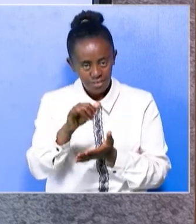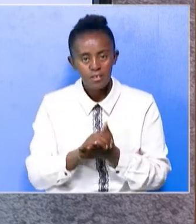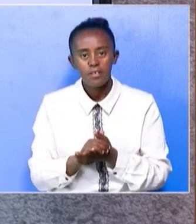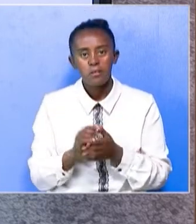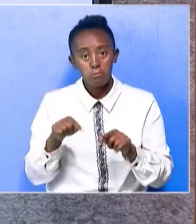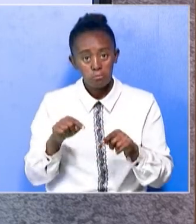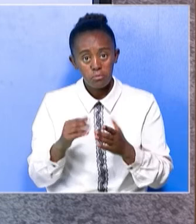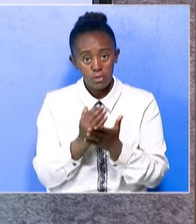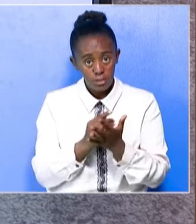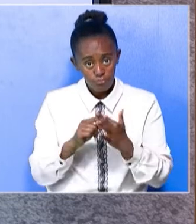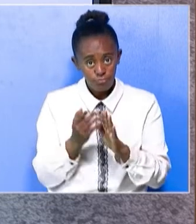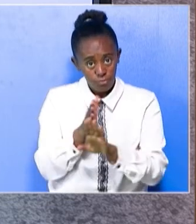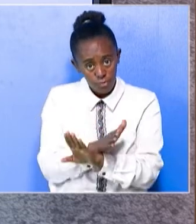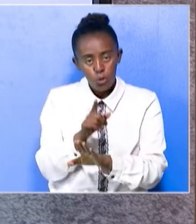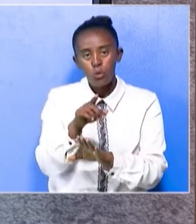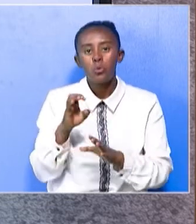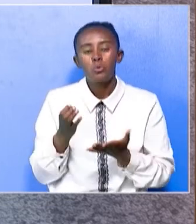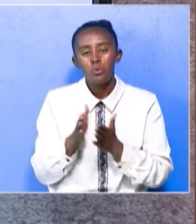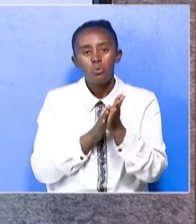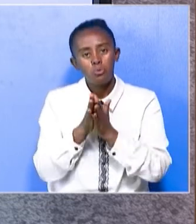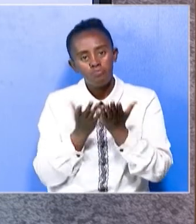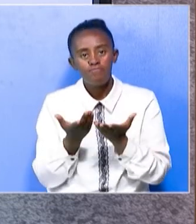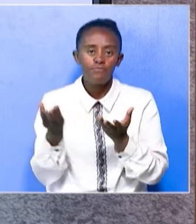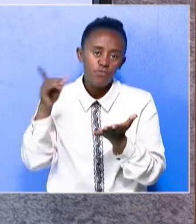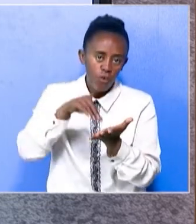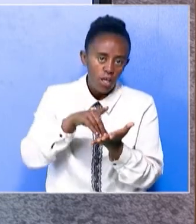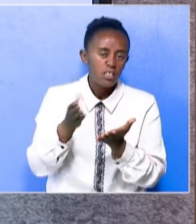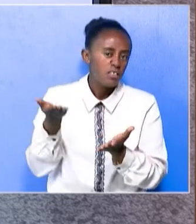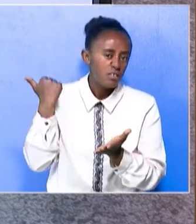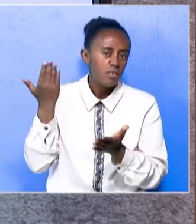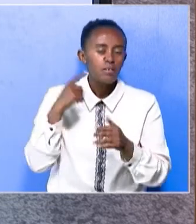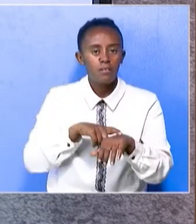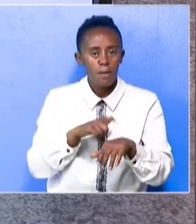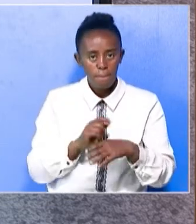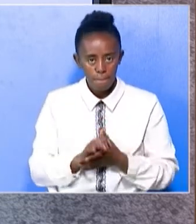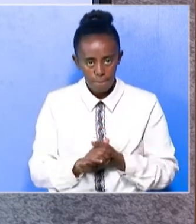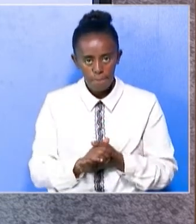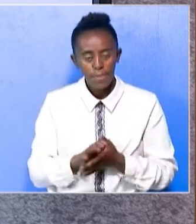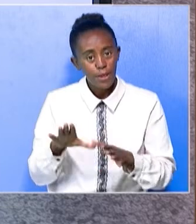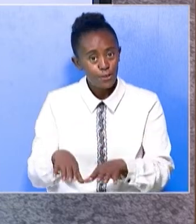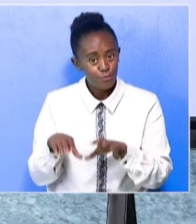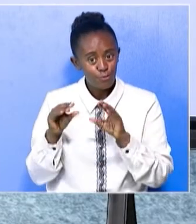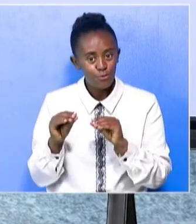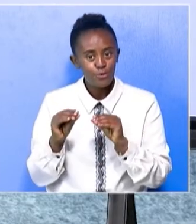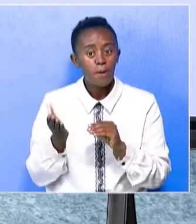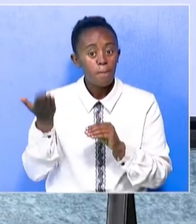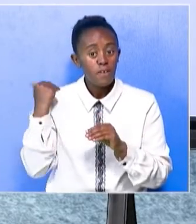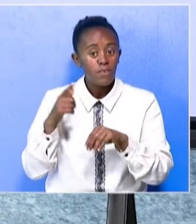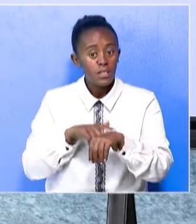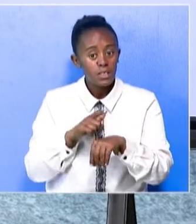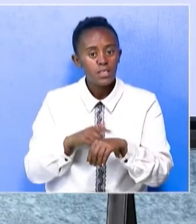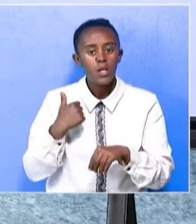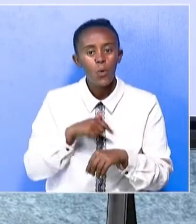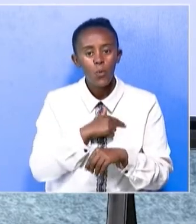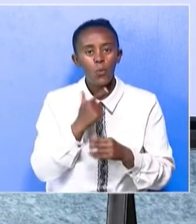begin today's lesson topic, I would like to revise you what we learned in the previous time. Students, in the previous time, we were